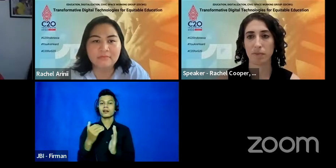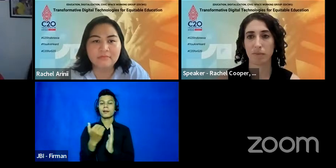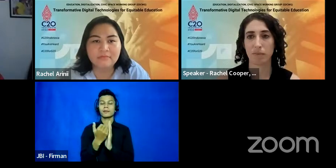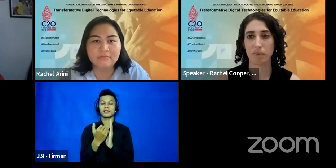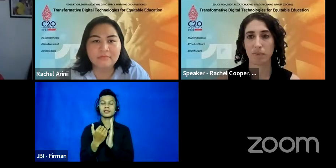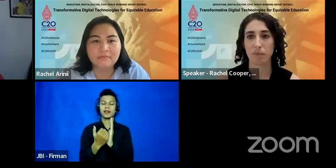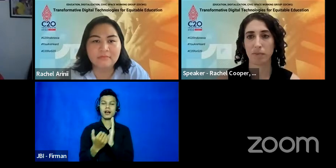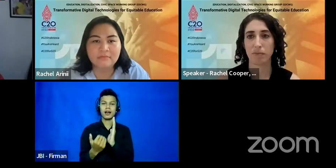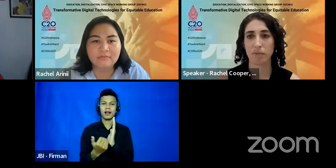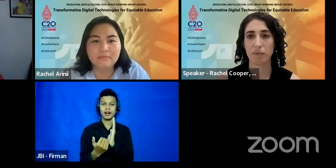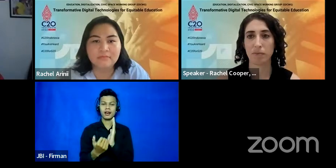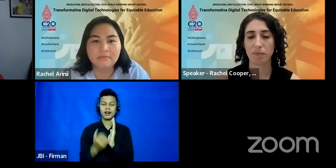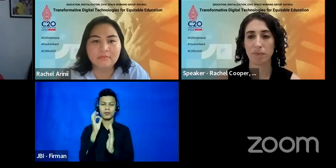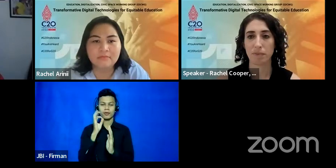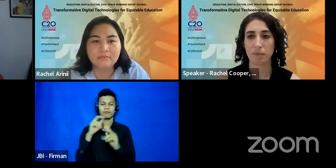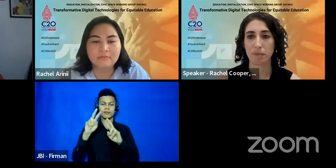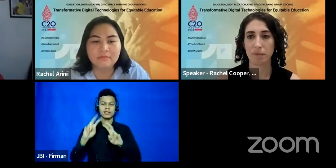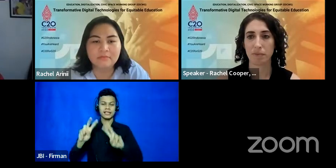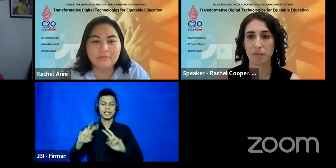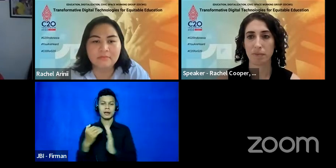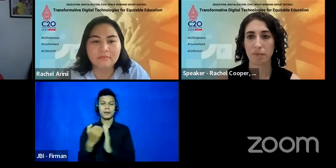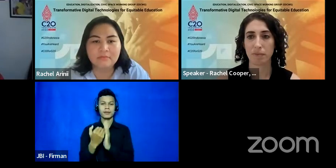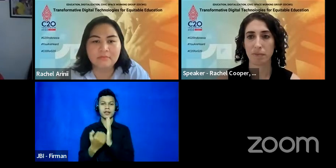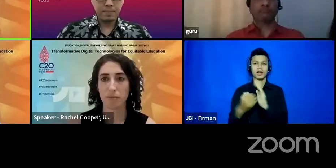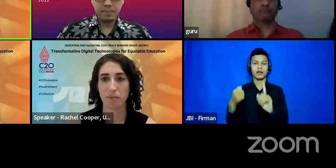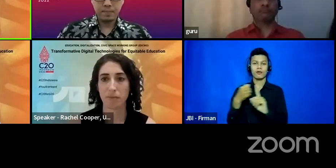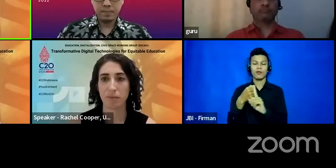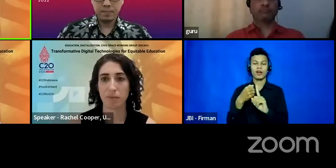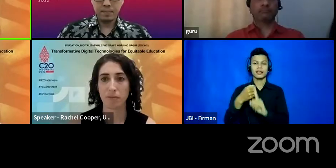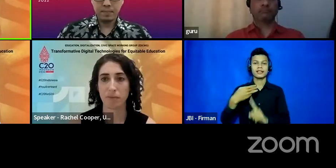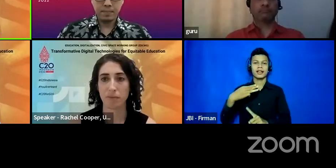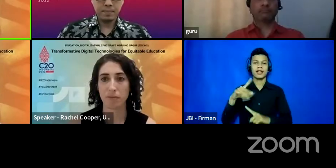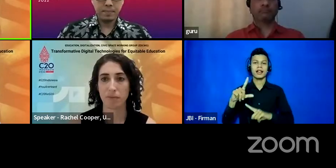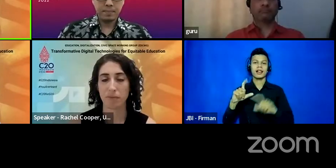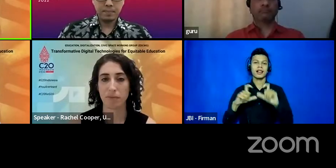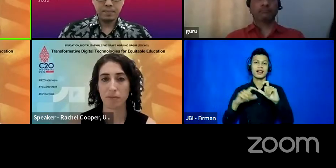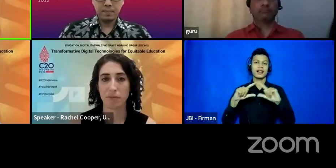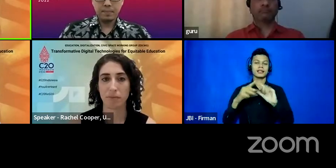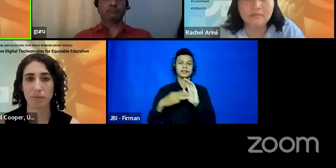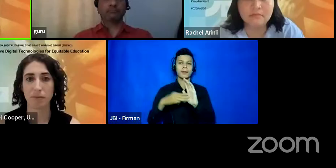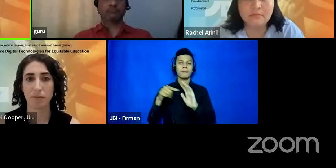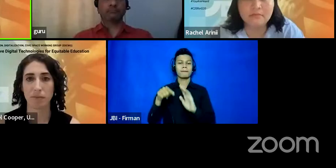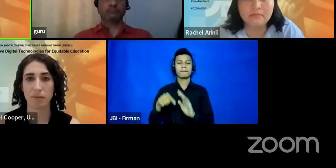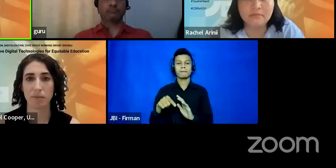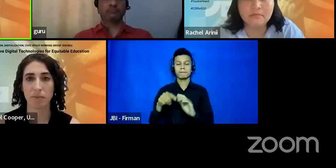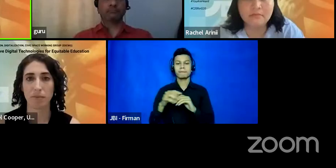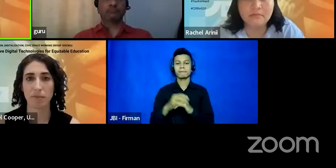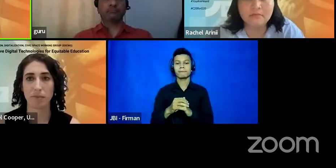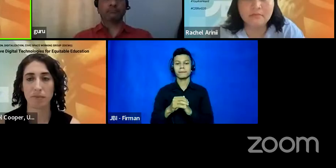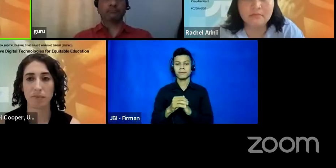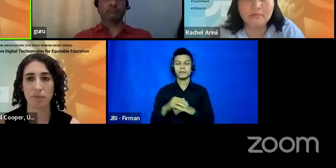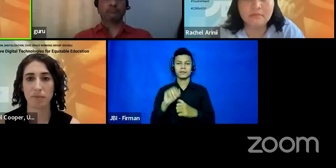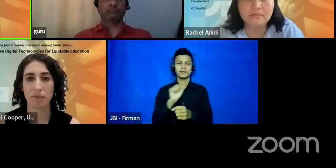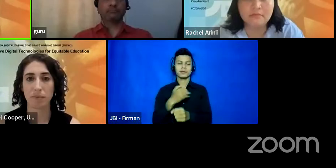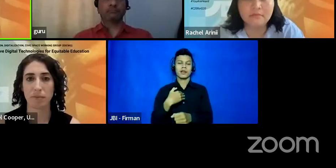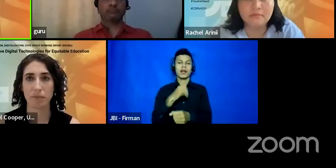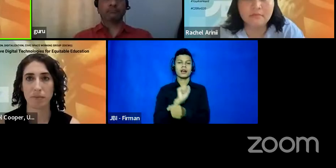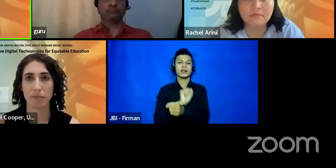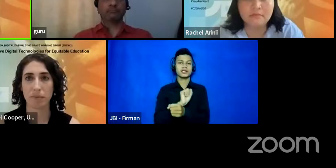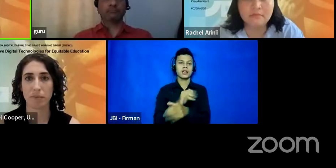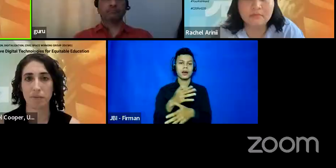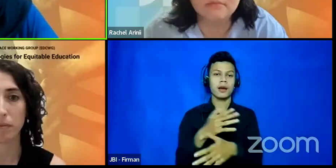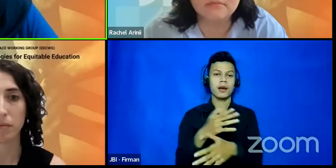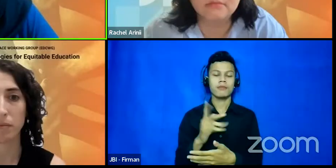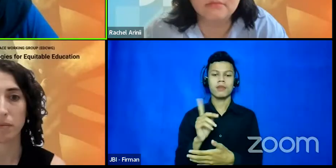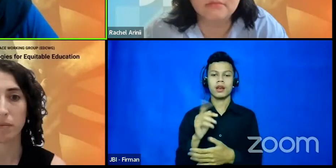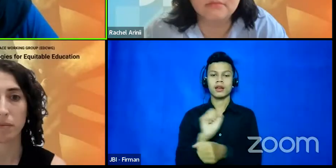human rights-based organizations in Indonesia, and my work at ELSAM revolves around human rights and technology issues,